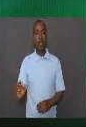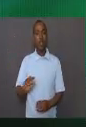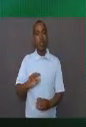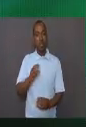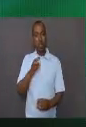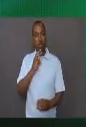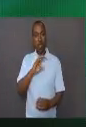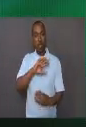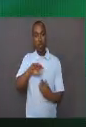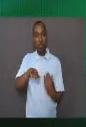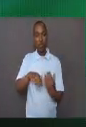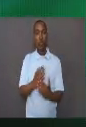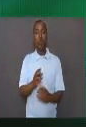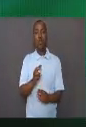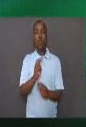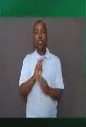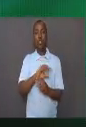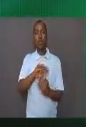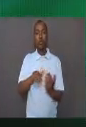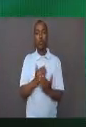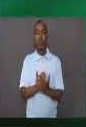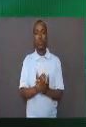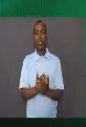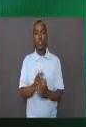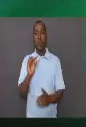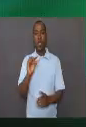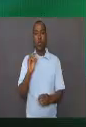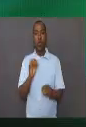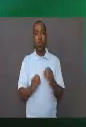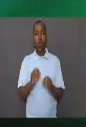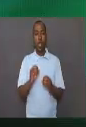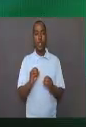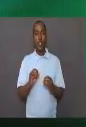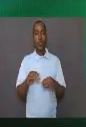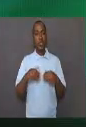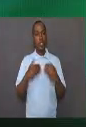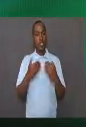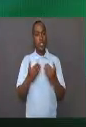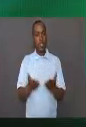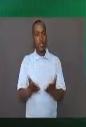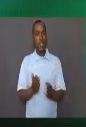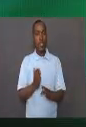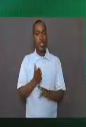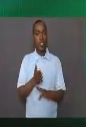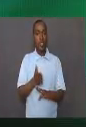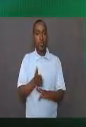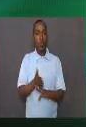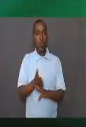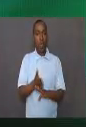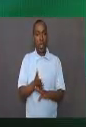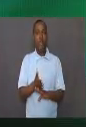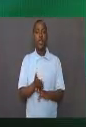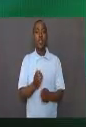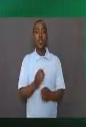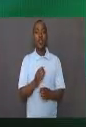right nutrients for the microorganisms, it is poured into a petri